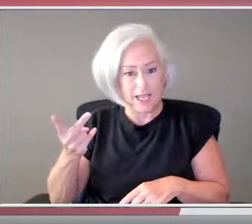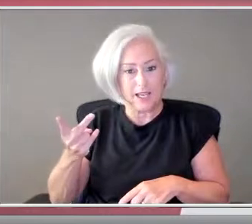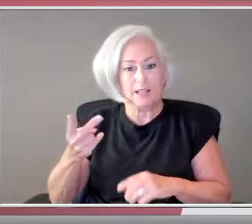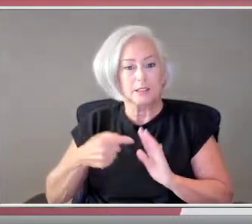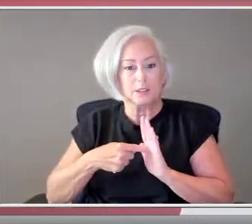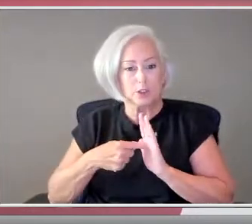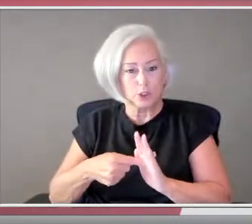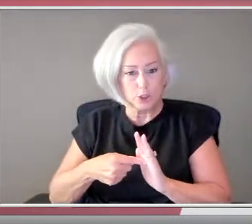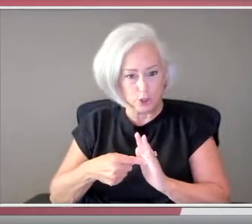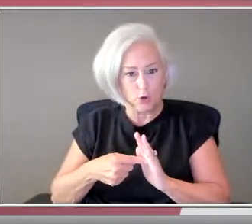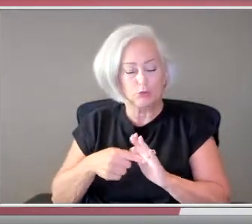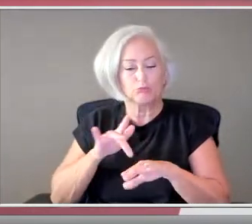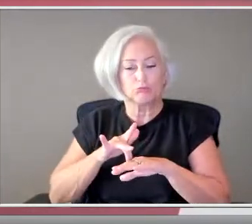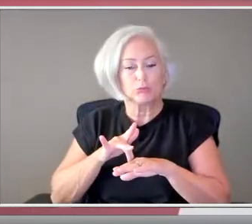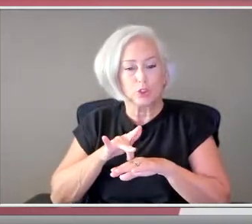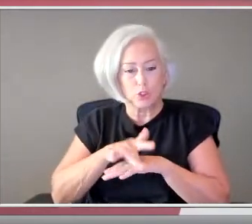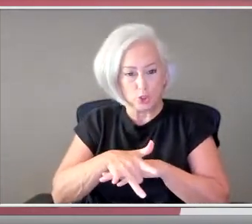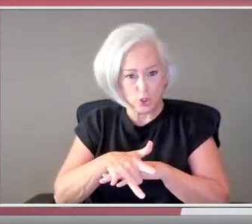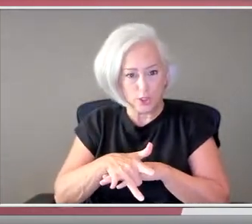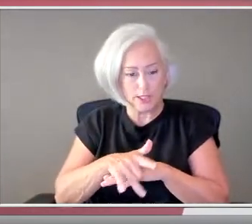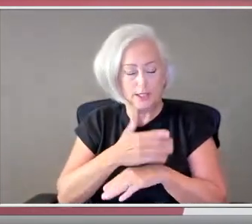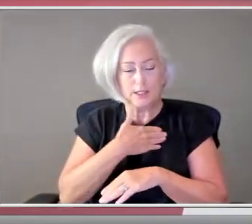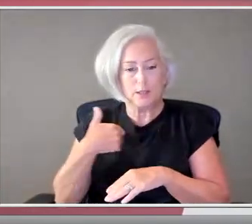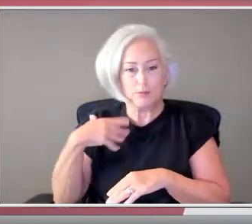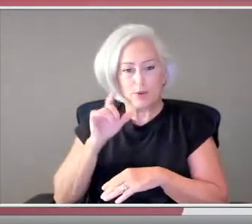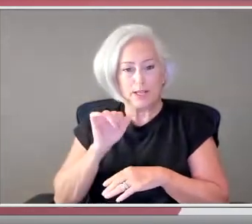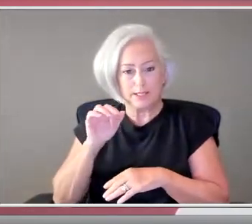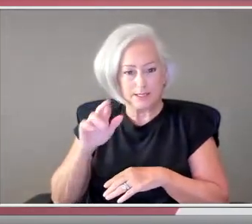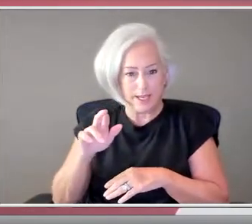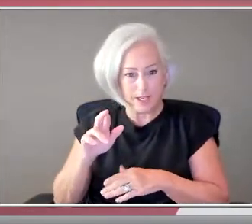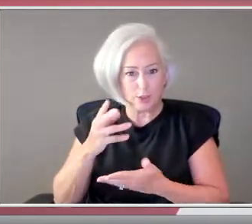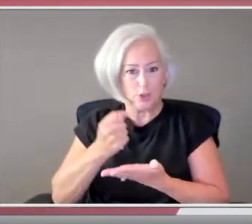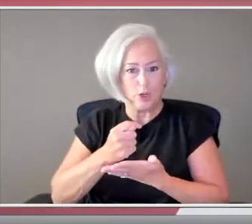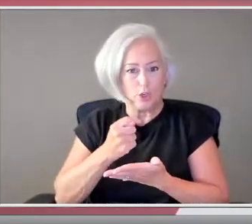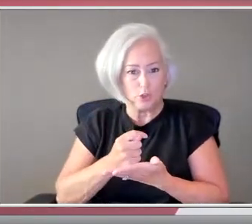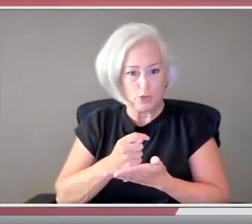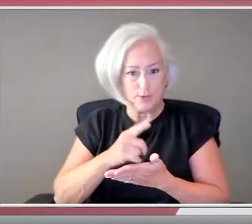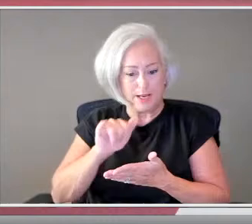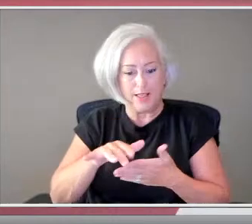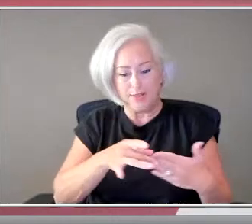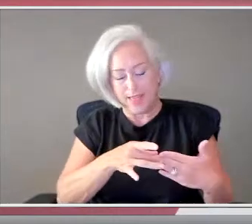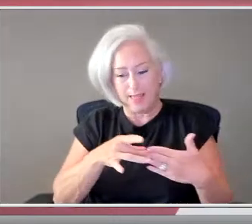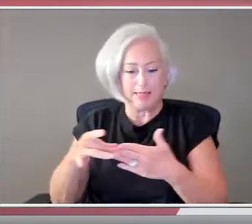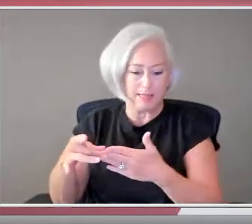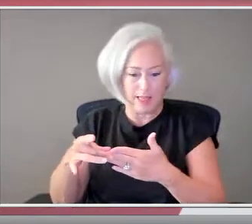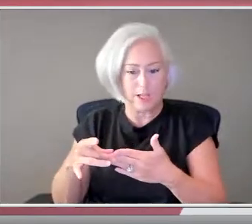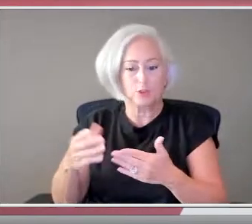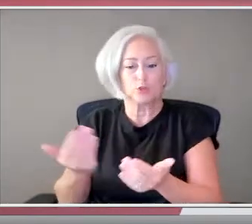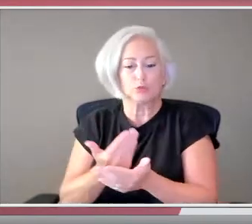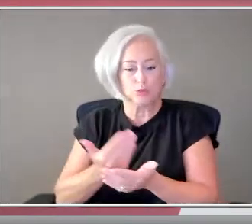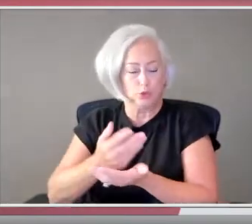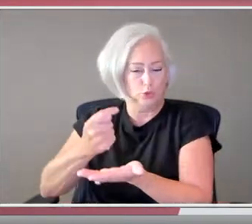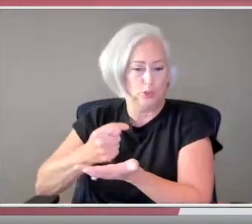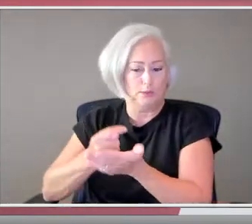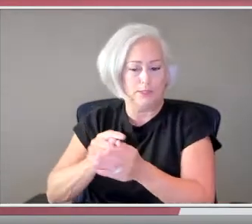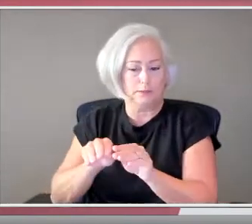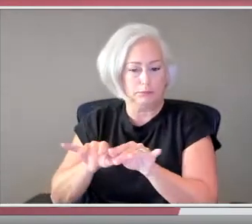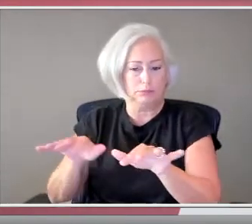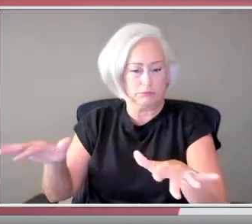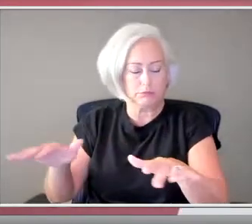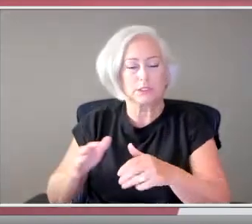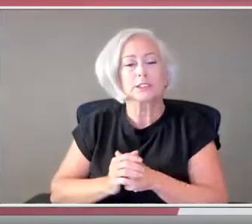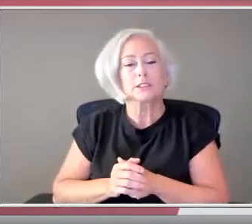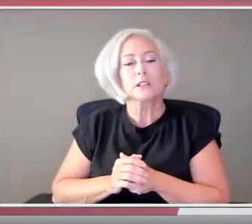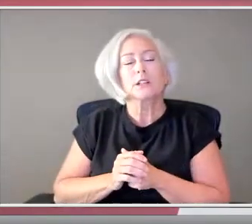cancer treatment, and it kind of led the way. It was the tip of the spear. And we know early on there was